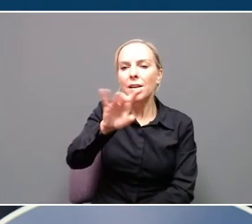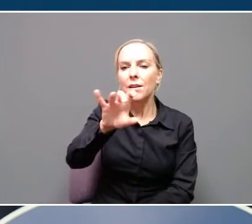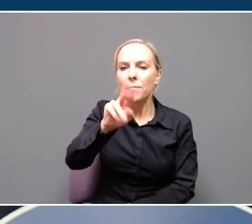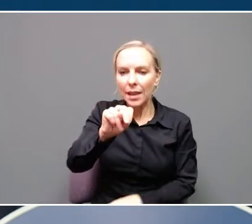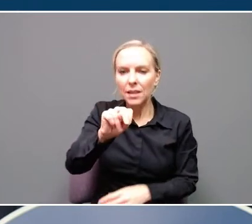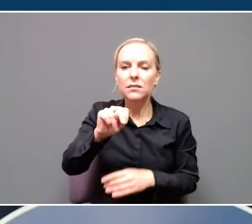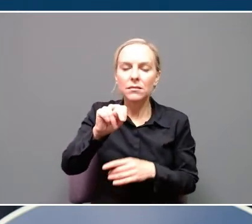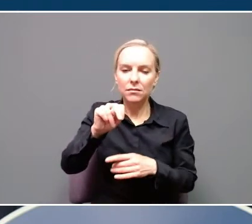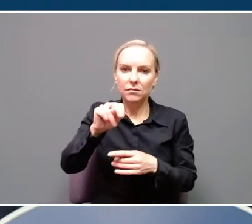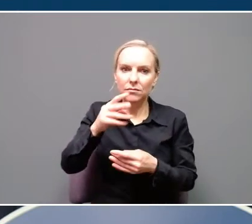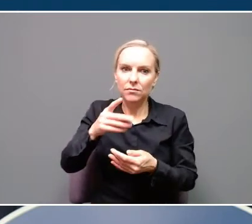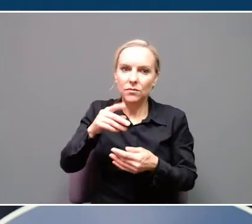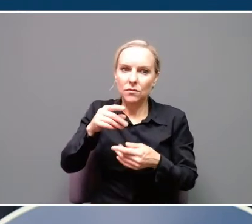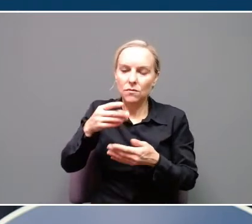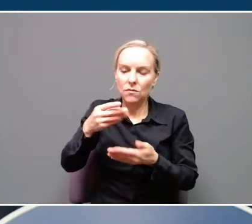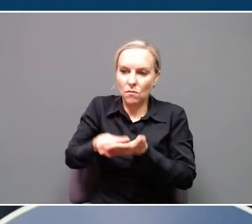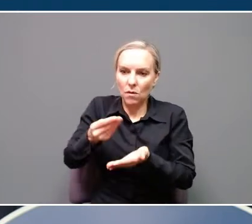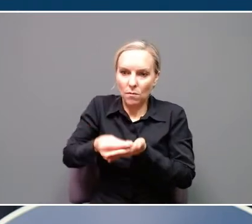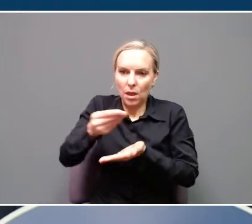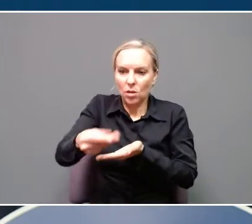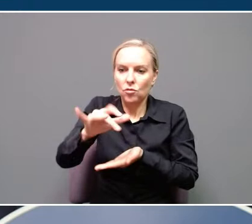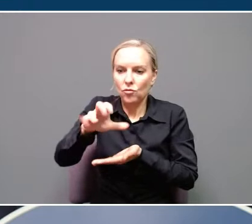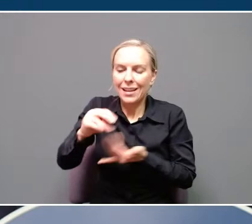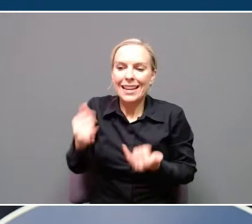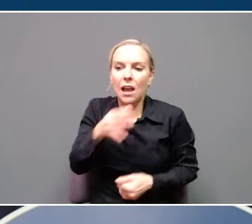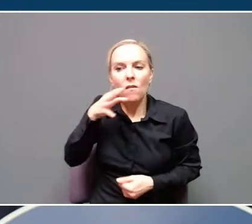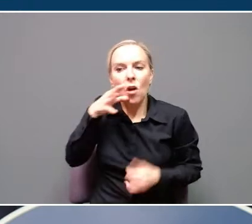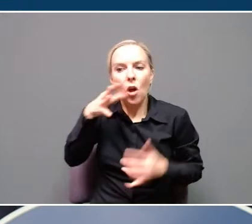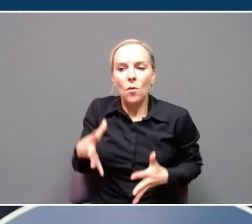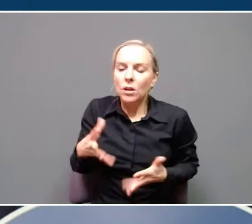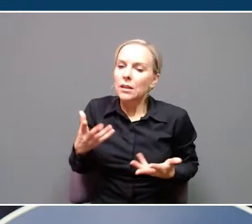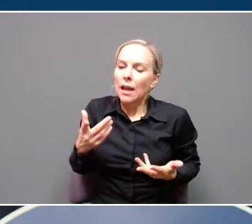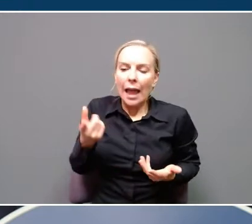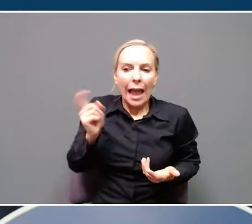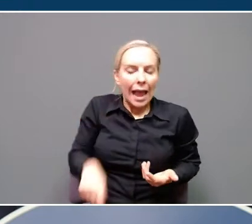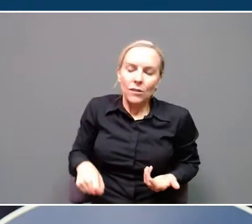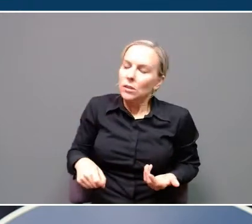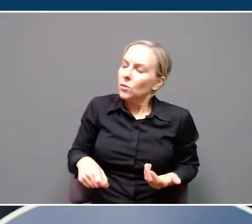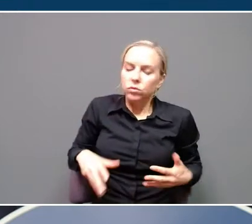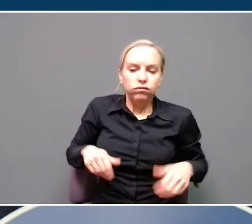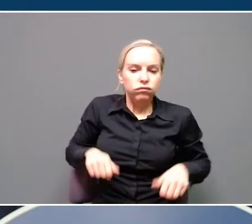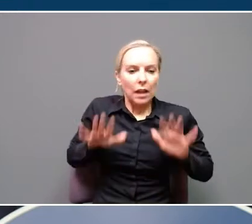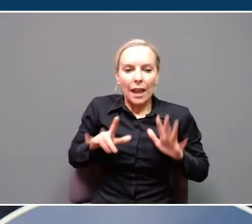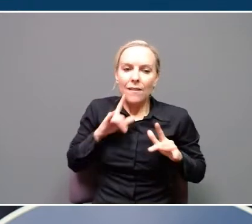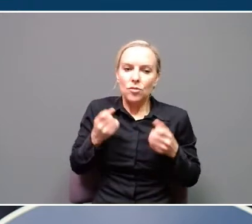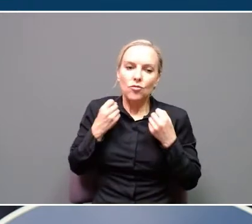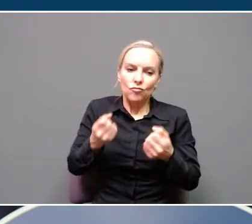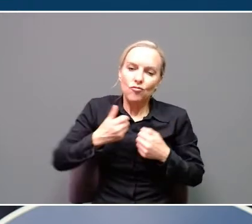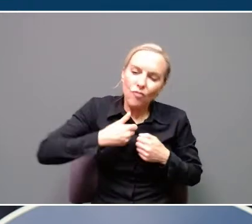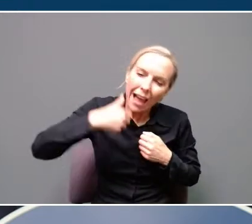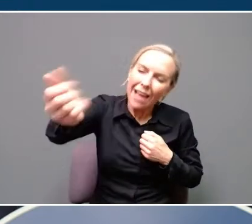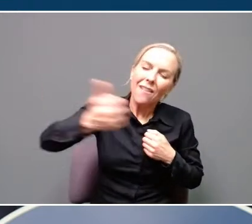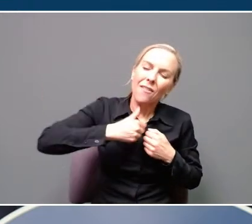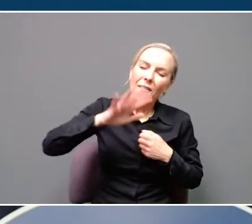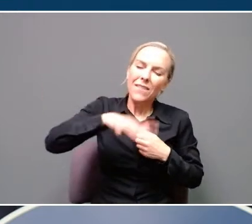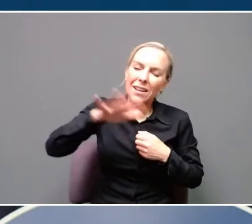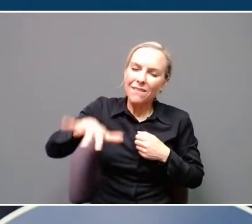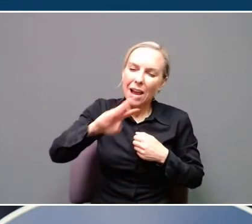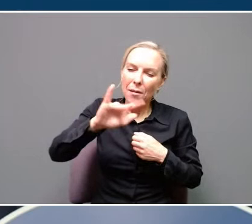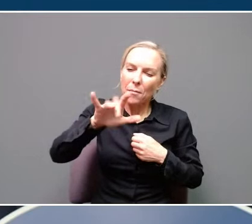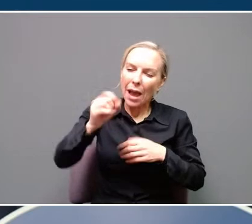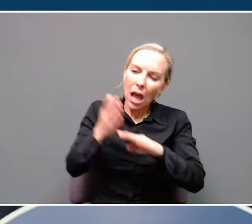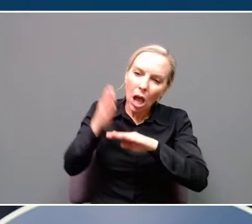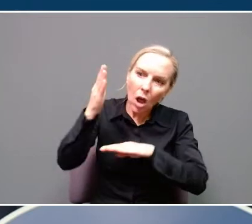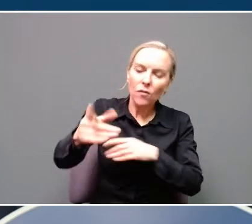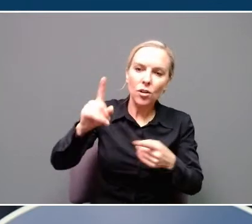that. Now farmers are forced to travel 50 miles or more to the next grain elevator. So the potential loss